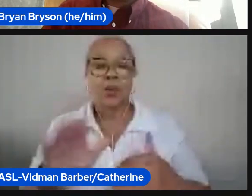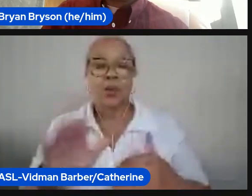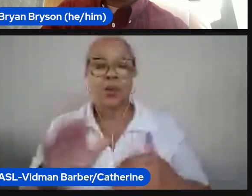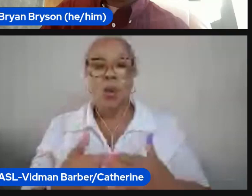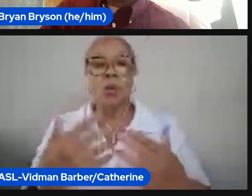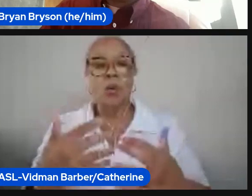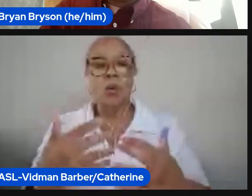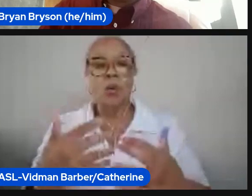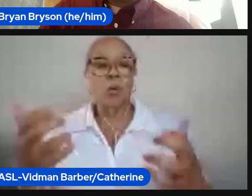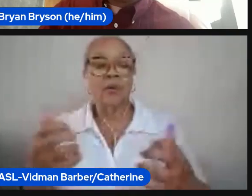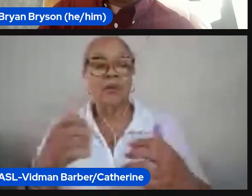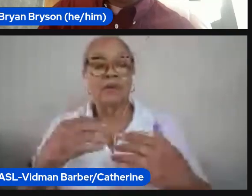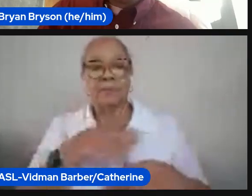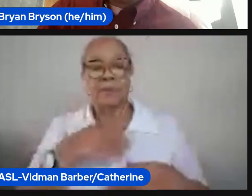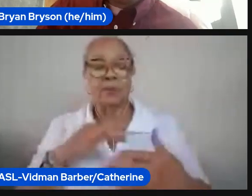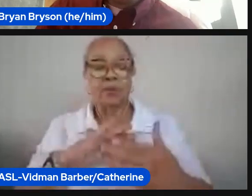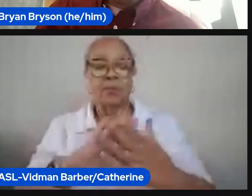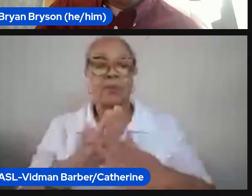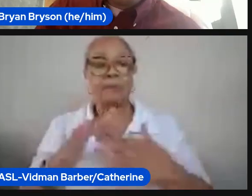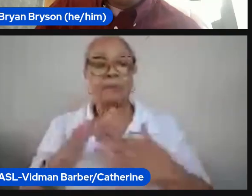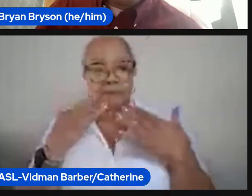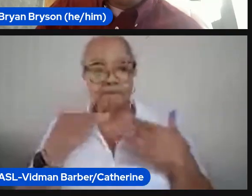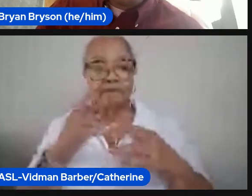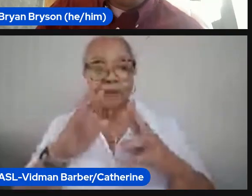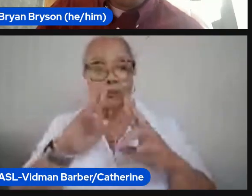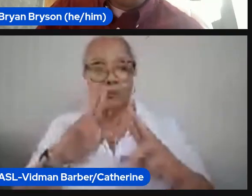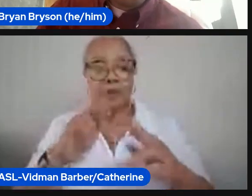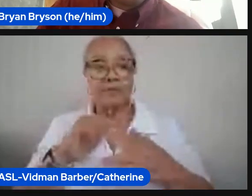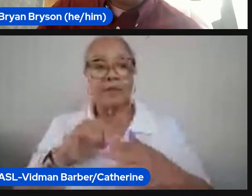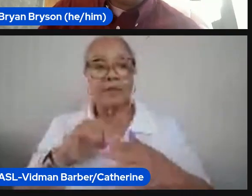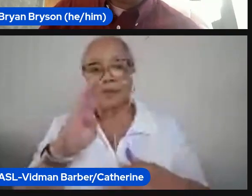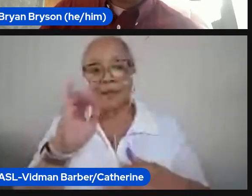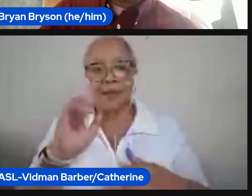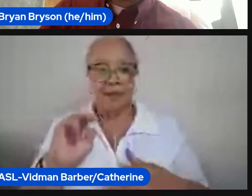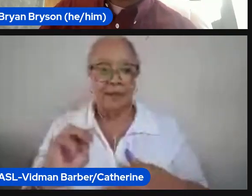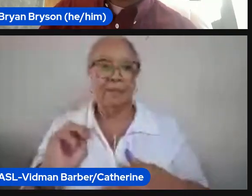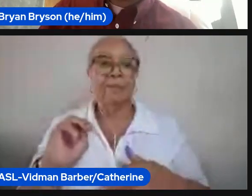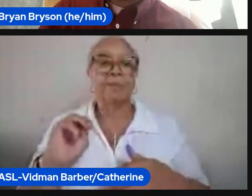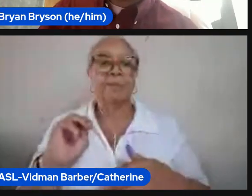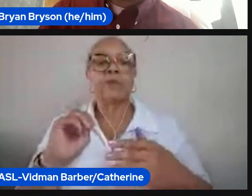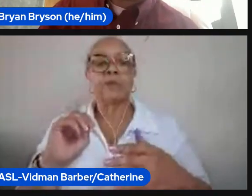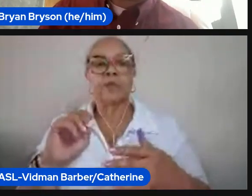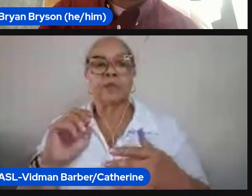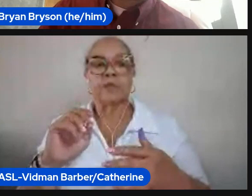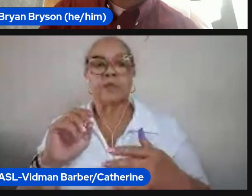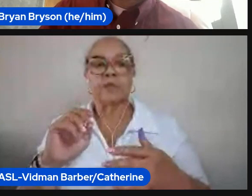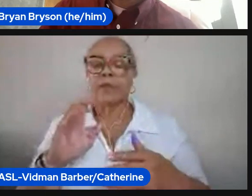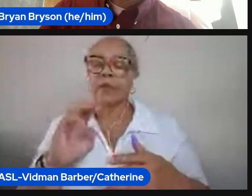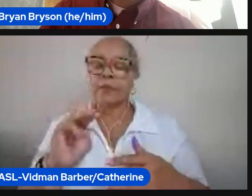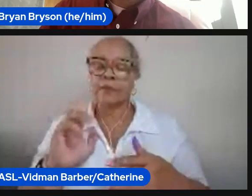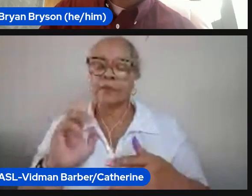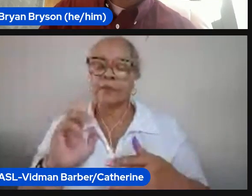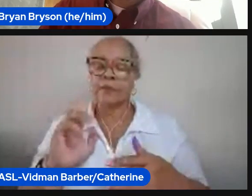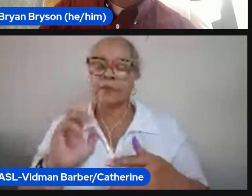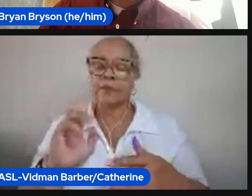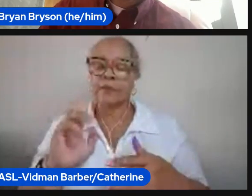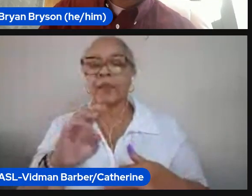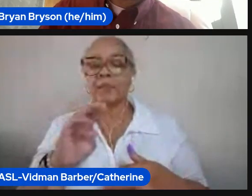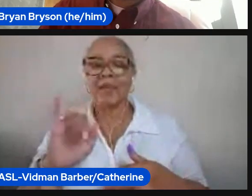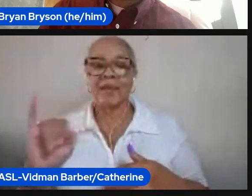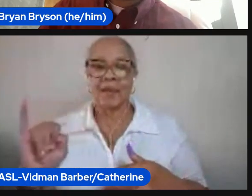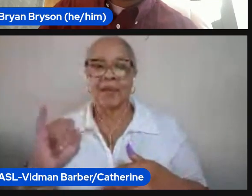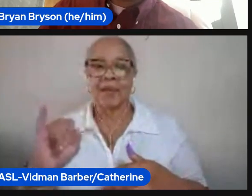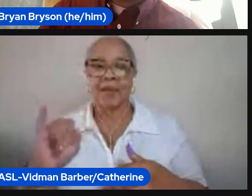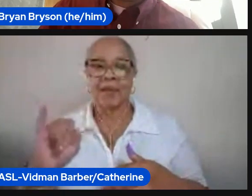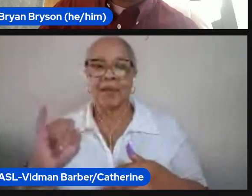to be polite and respectful while in the Black Immuno space. If we see anything offensive, your comment will be deleted and